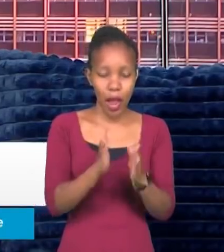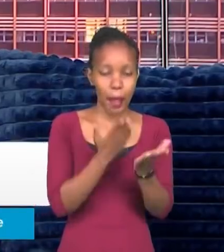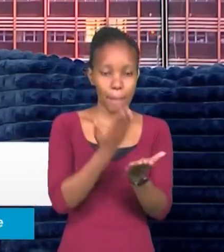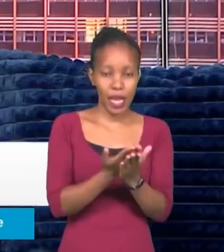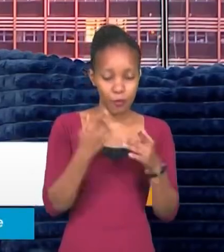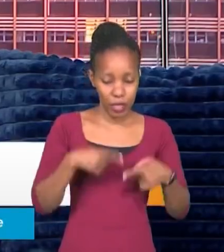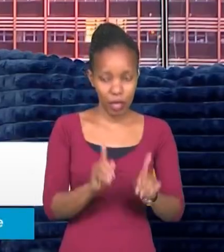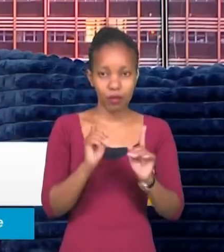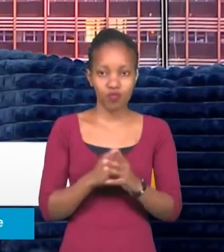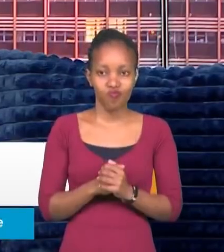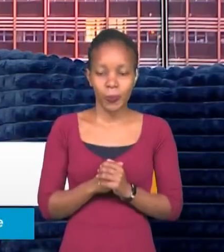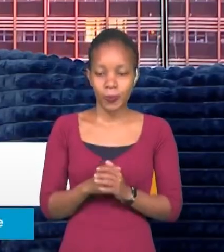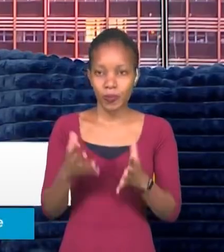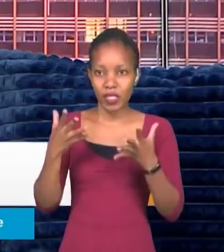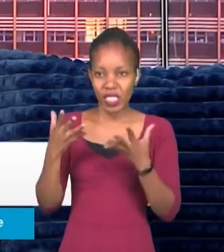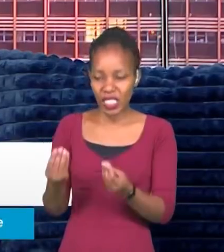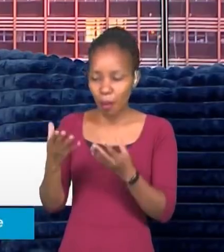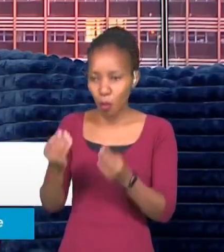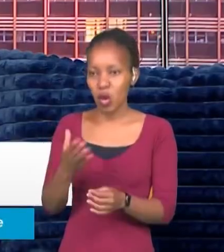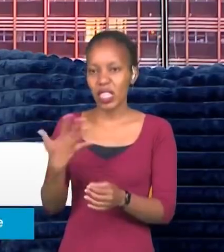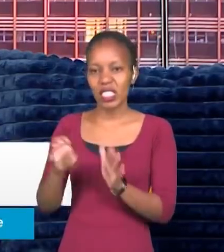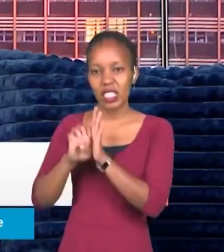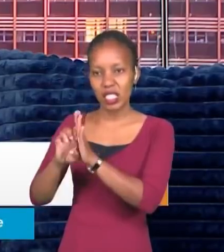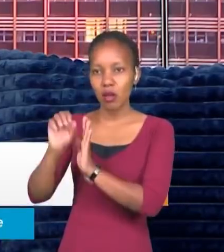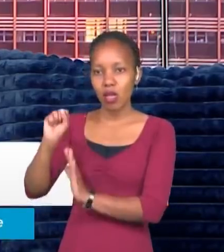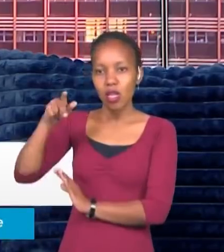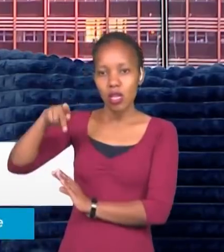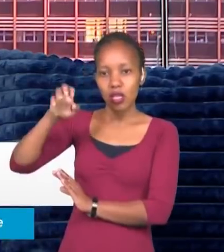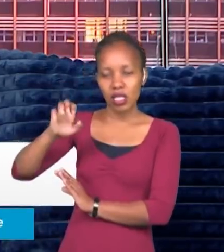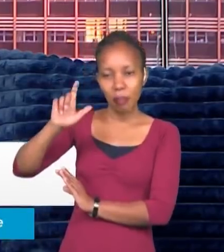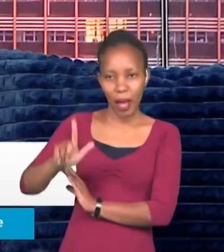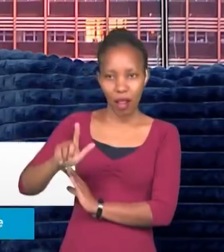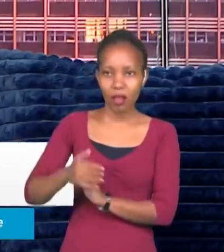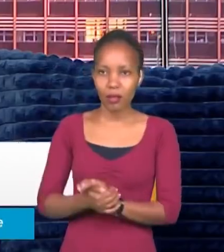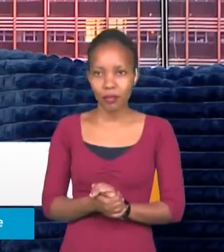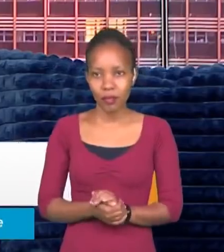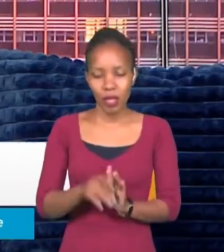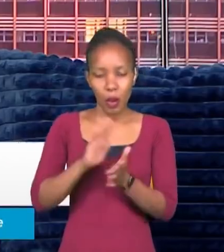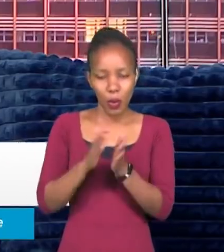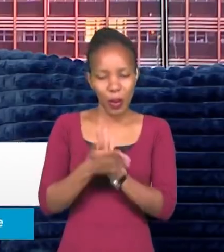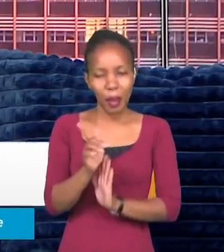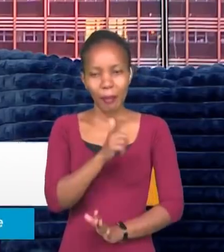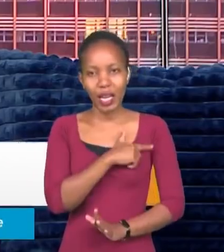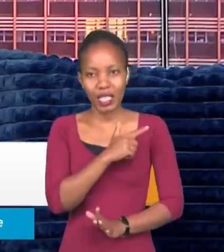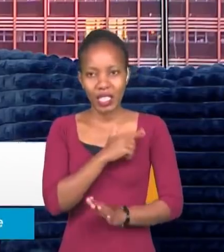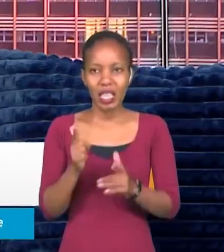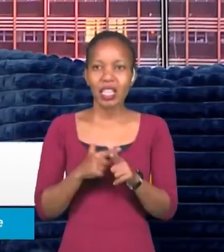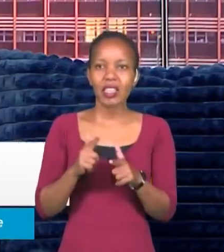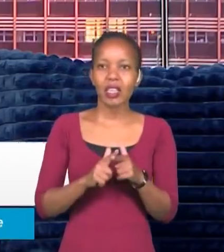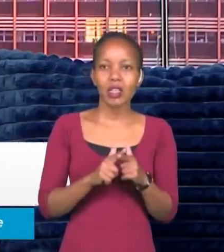for yourself. Even simple things are spellings. Exactly. Very simple things, actually. Yeah. That's why we become lazy. lazy and you just